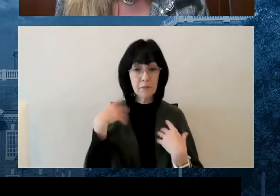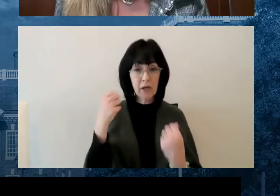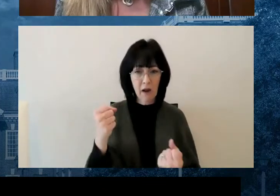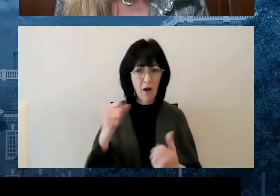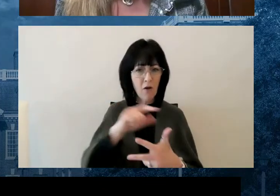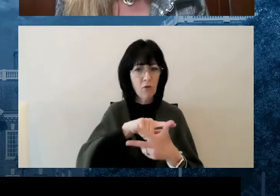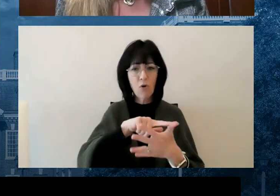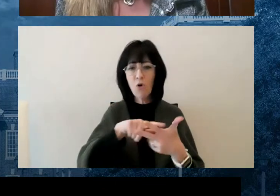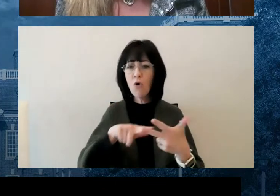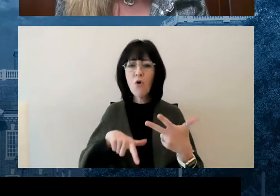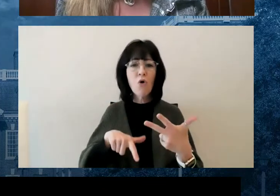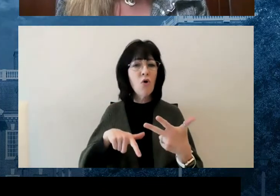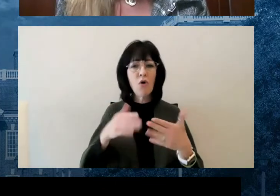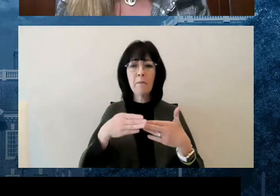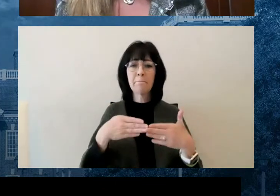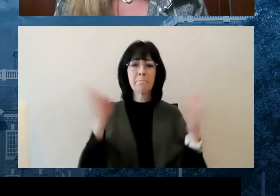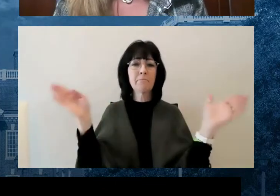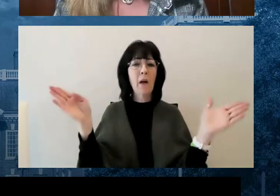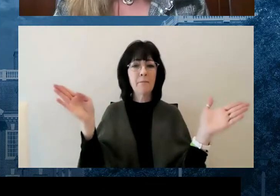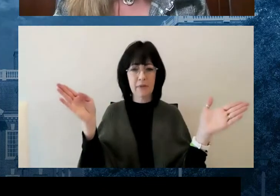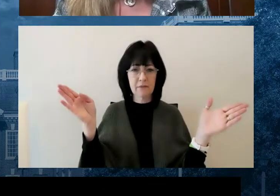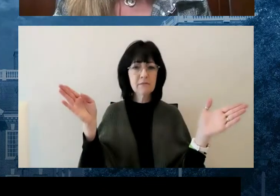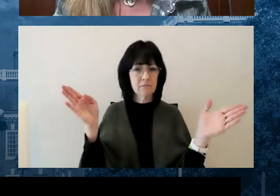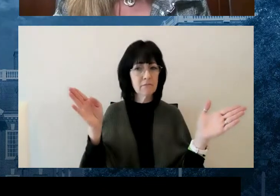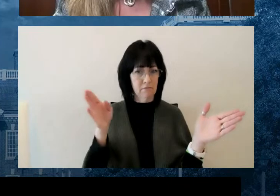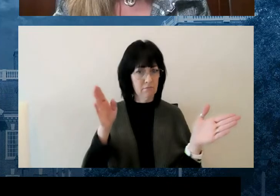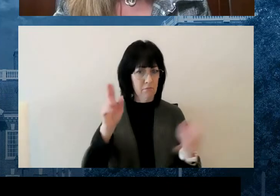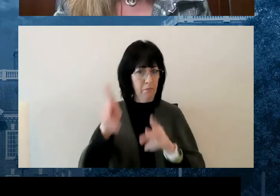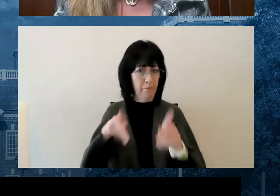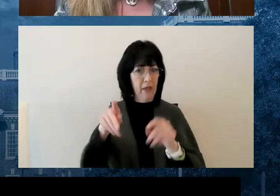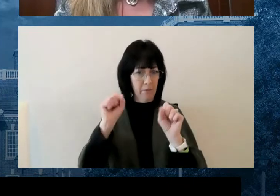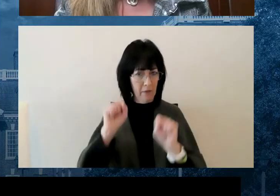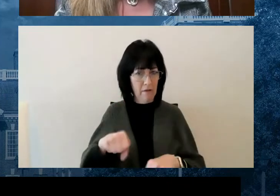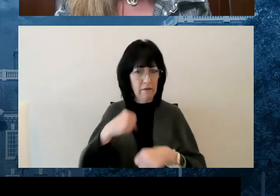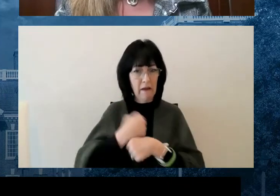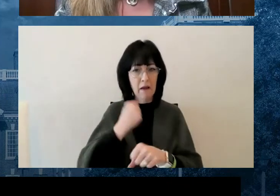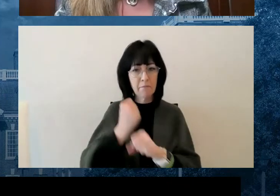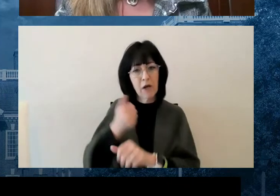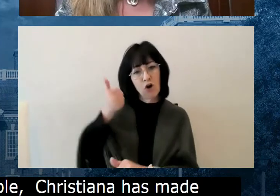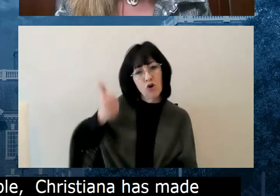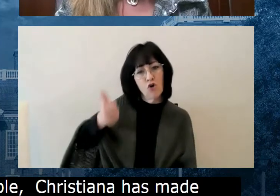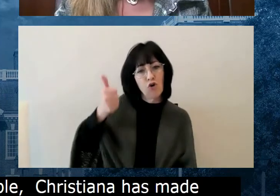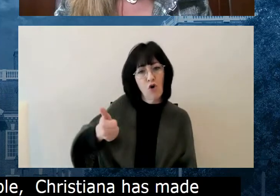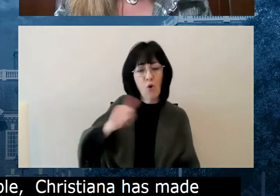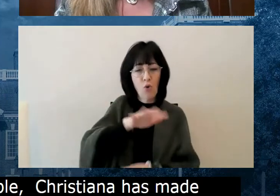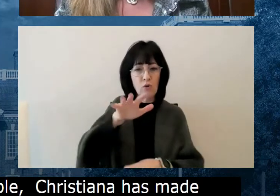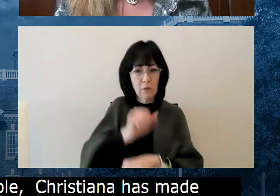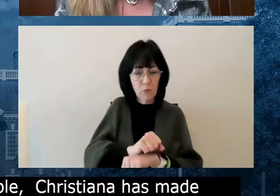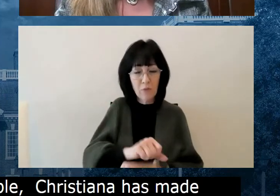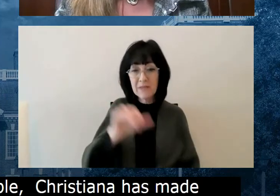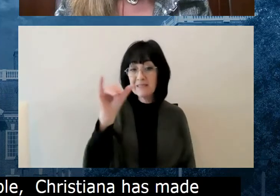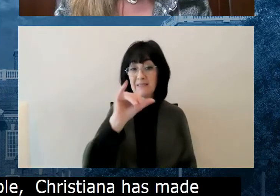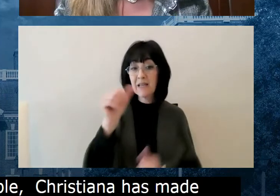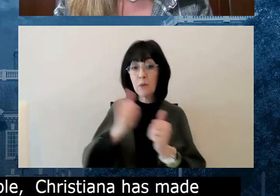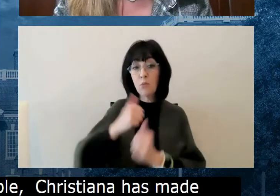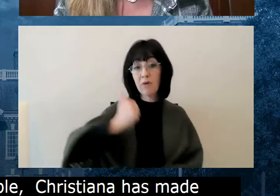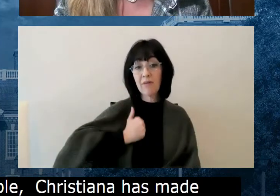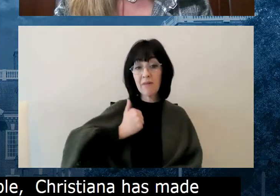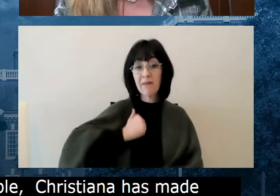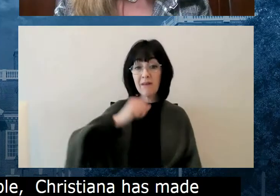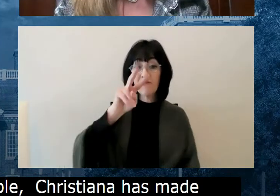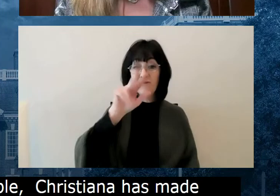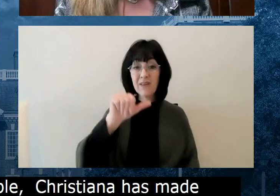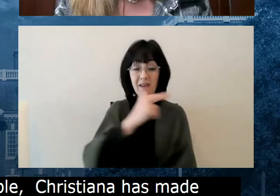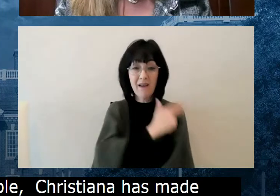appointments. There's also a phone number for veterans to make their own appointments at the VA hospital as well.